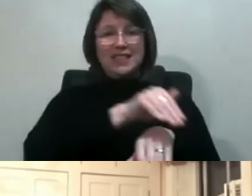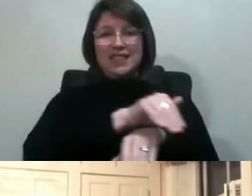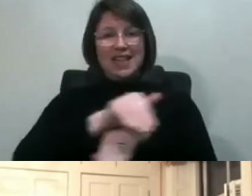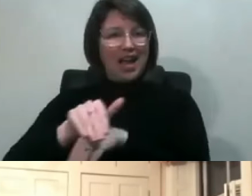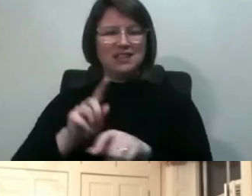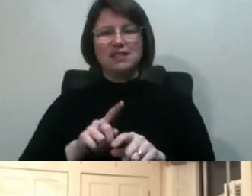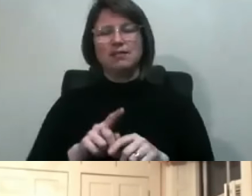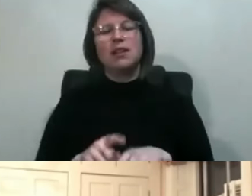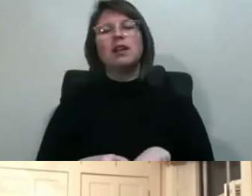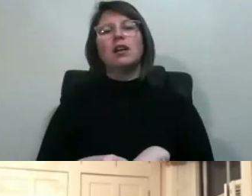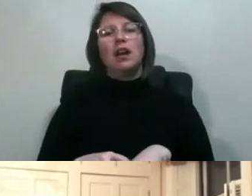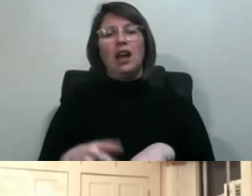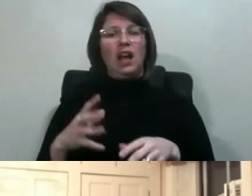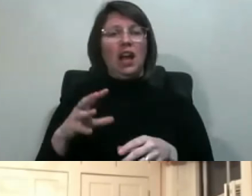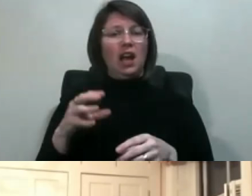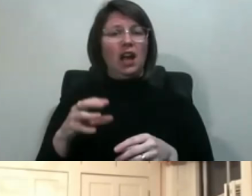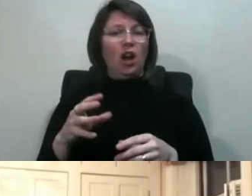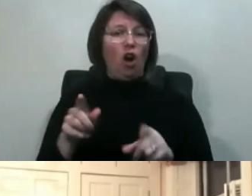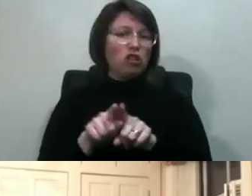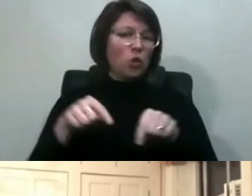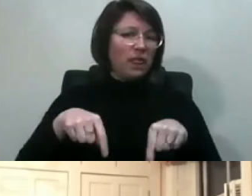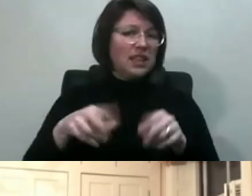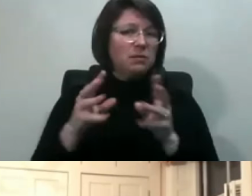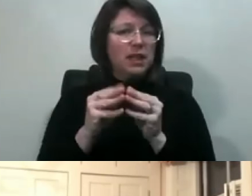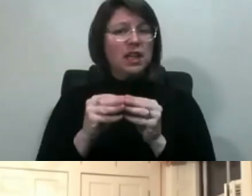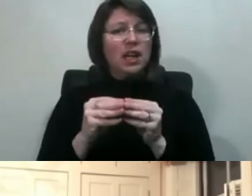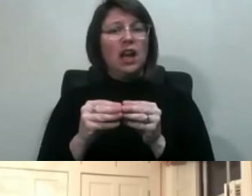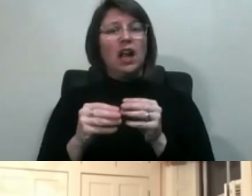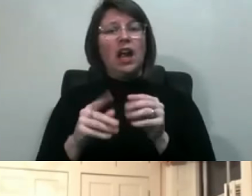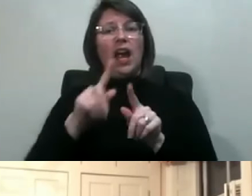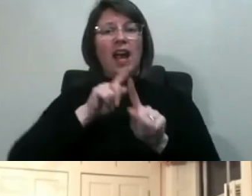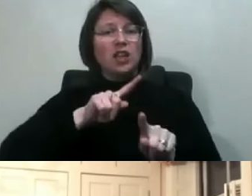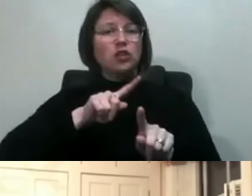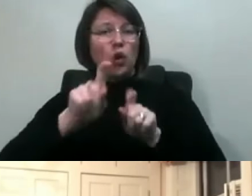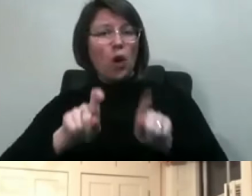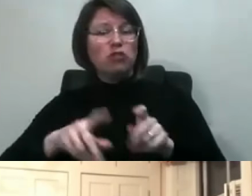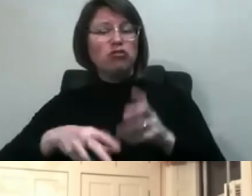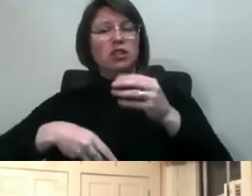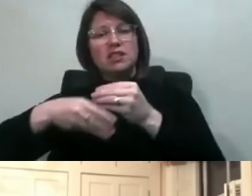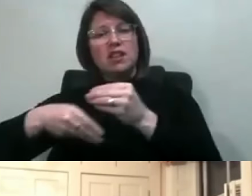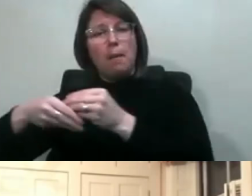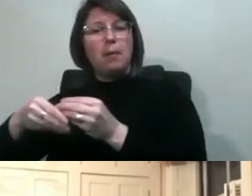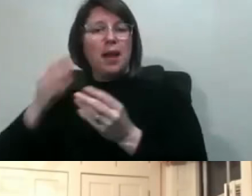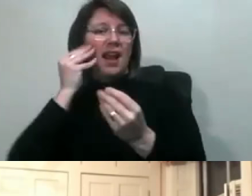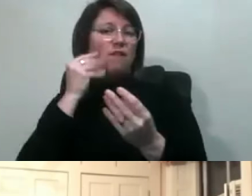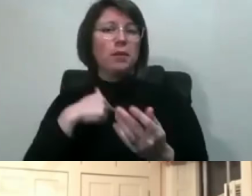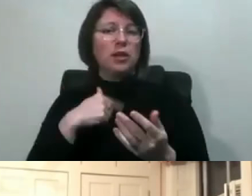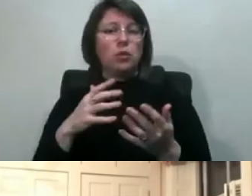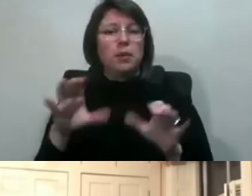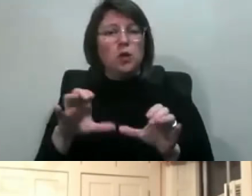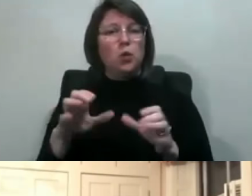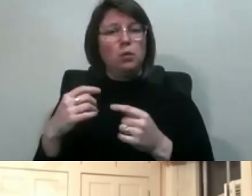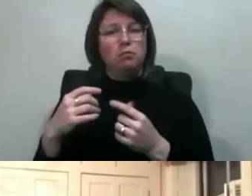meetings, and answering questions and supplementing some of the information that we've been putting out here today. So that's the outreach that we've been